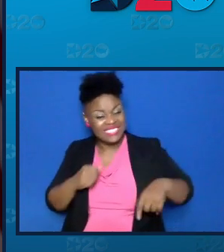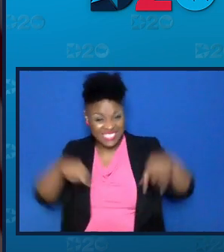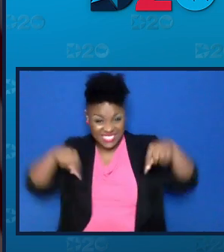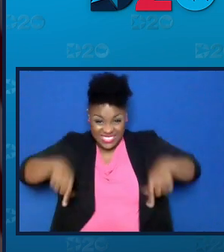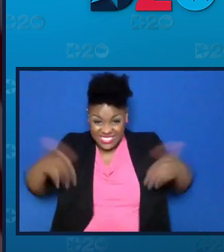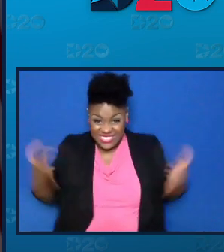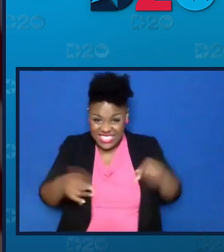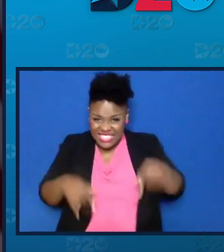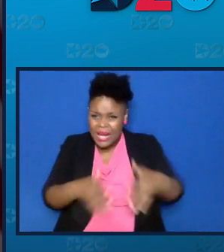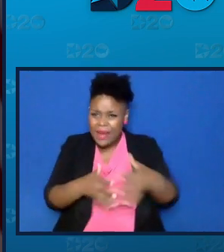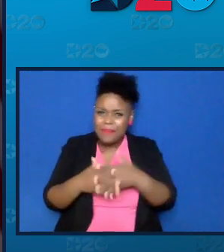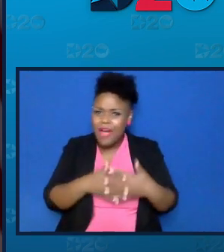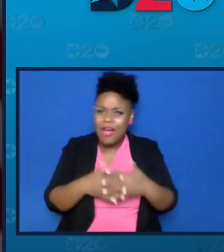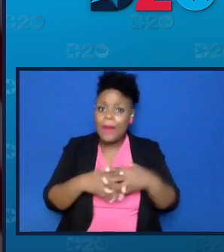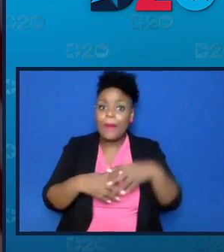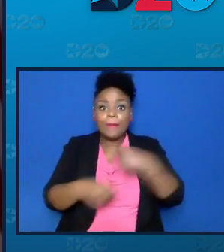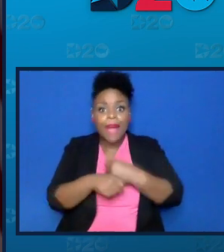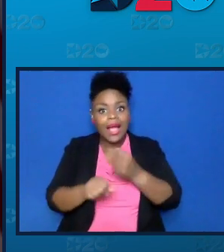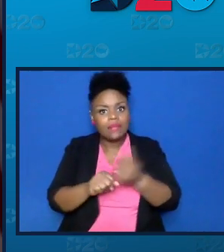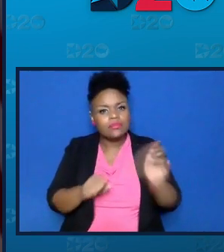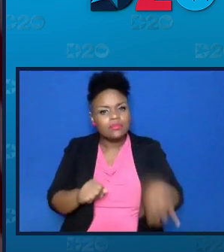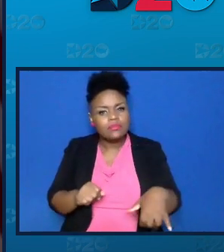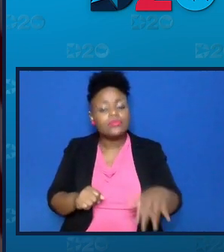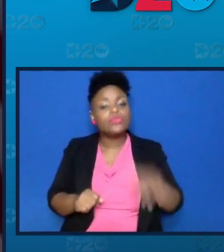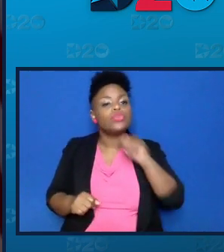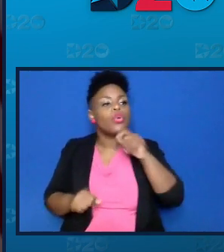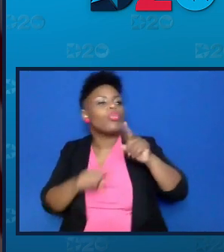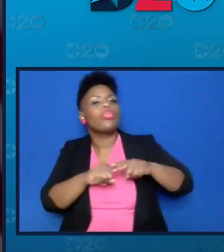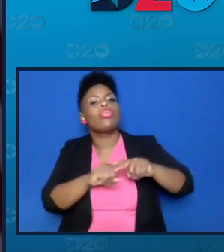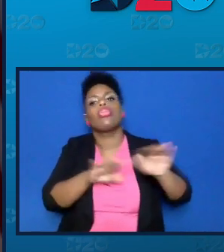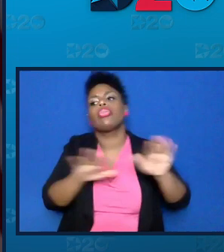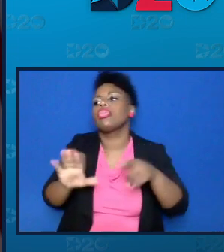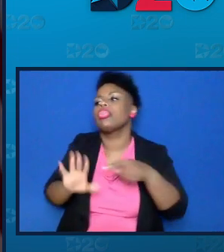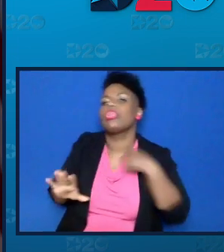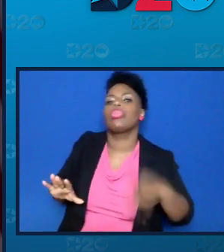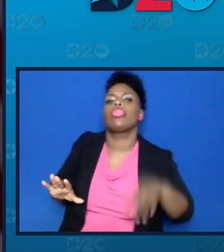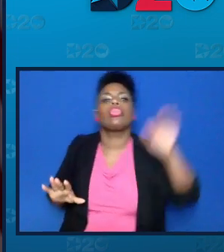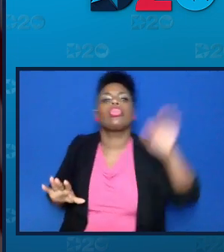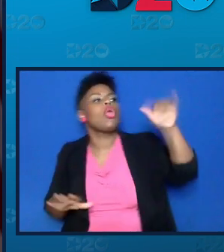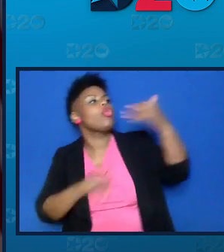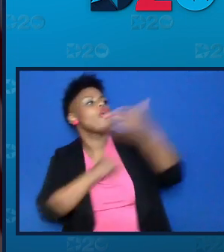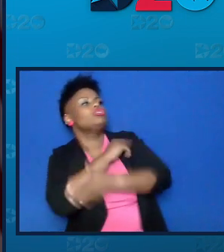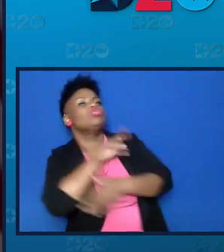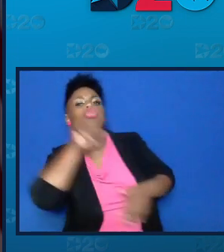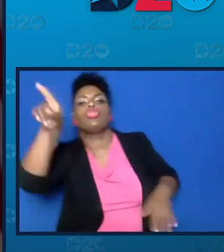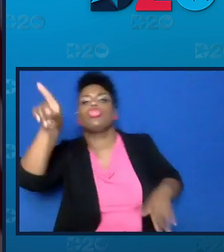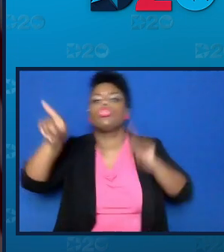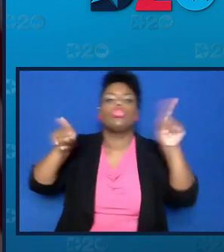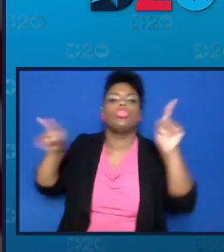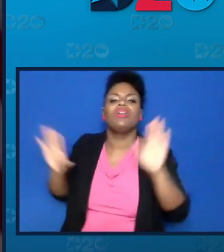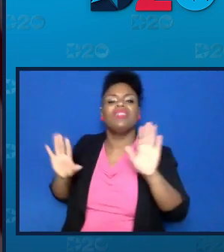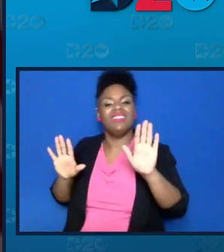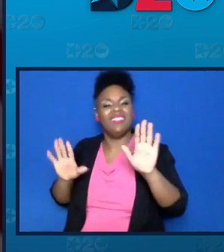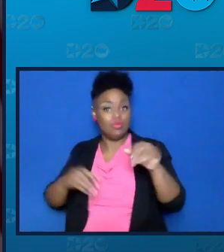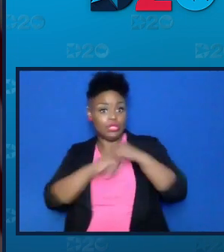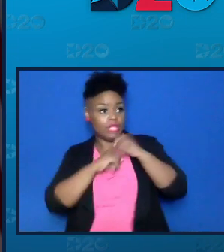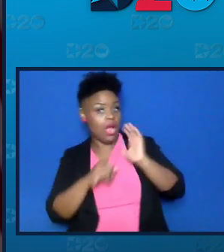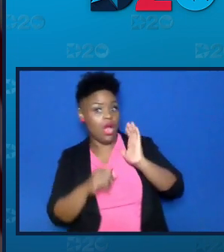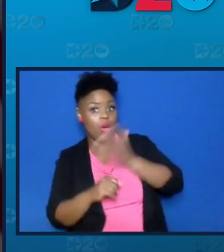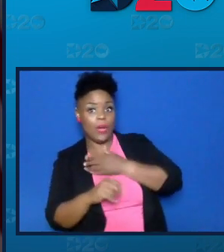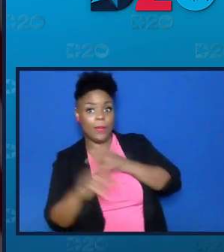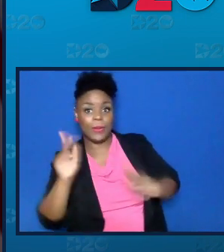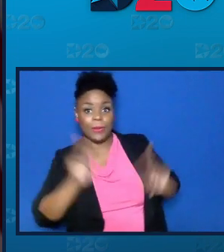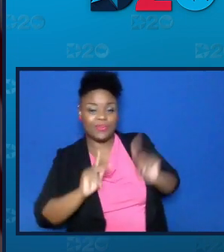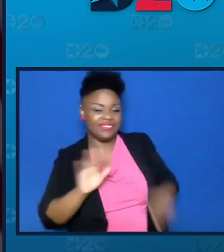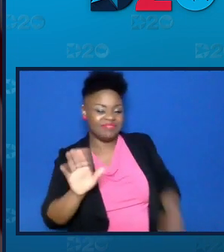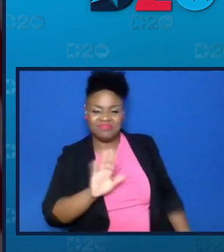again be at the mercy of China or other foreign countries in order to protect our own people. We'll make sure our schools